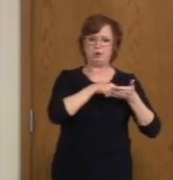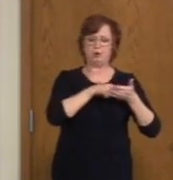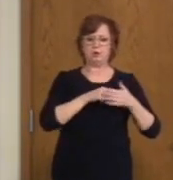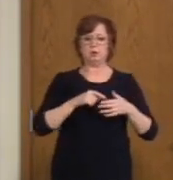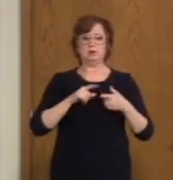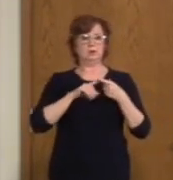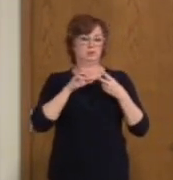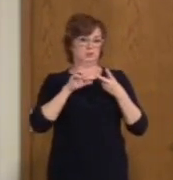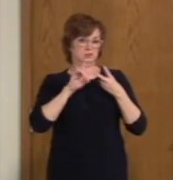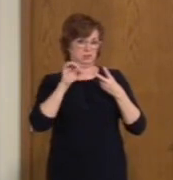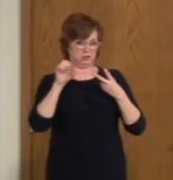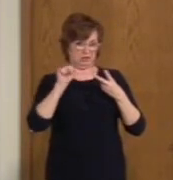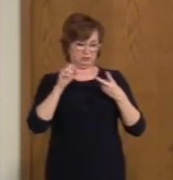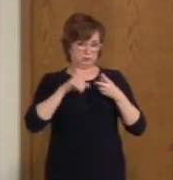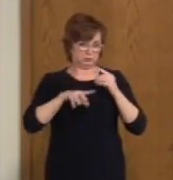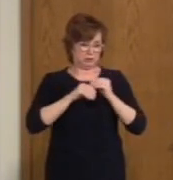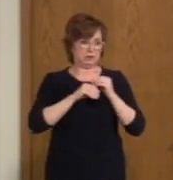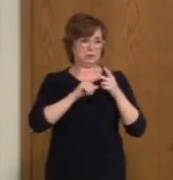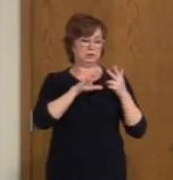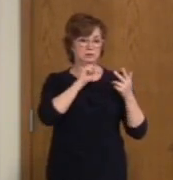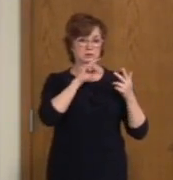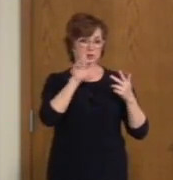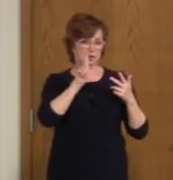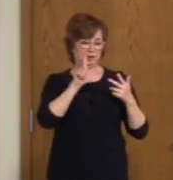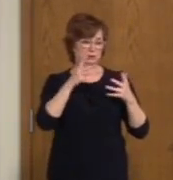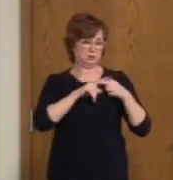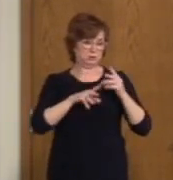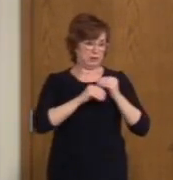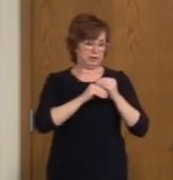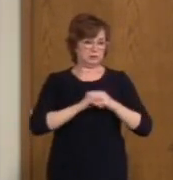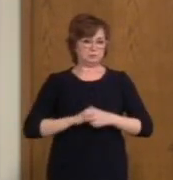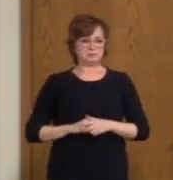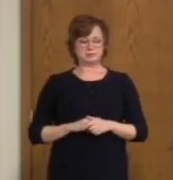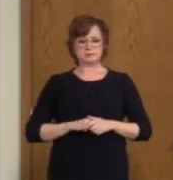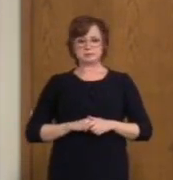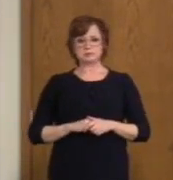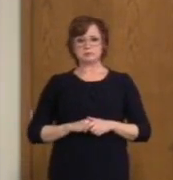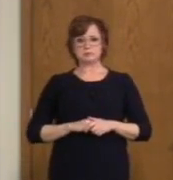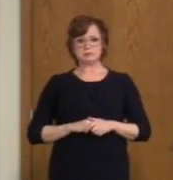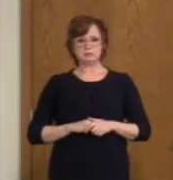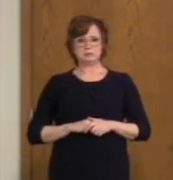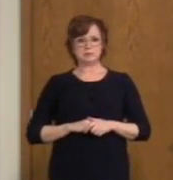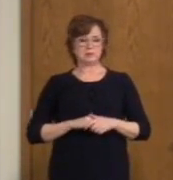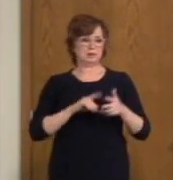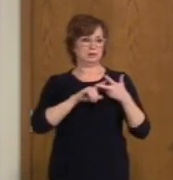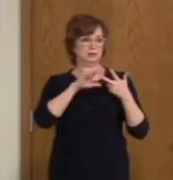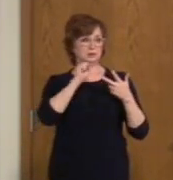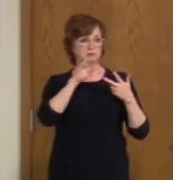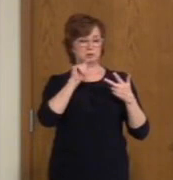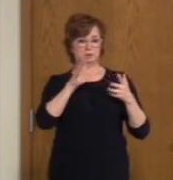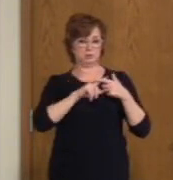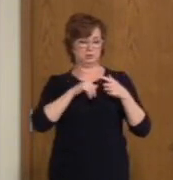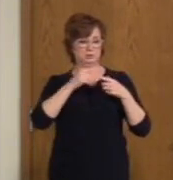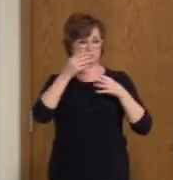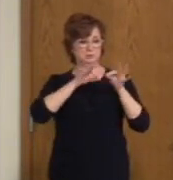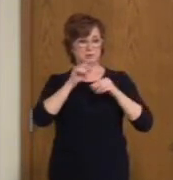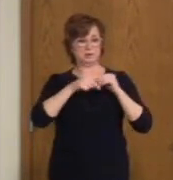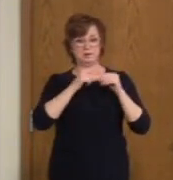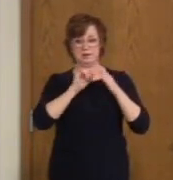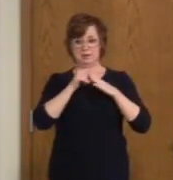just maybe explain a little bit about how we intend to get 180,000 vaccines out in 15 to 20